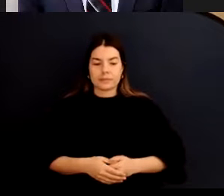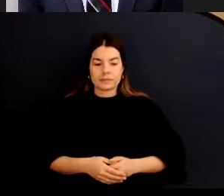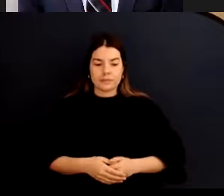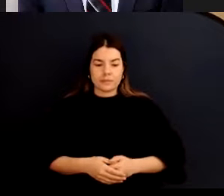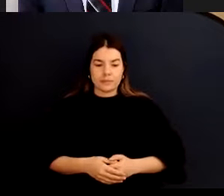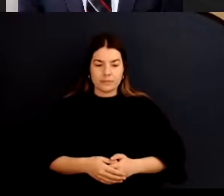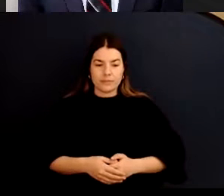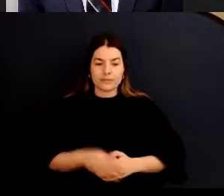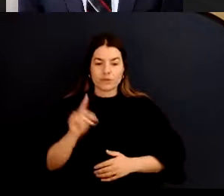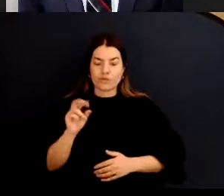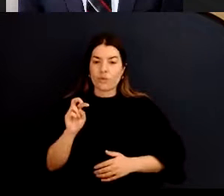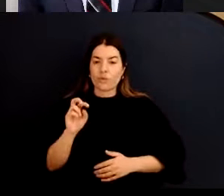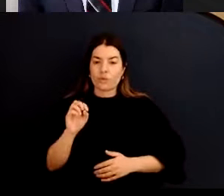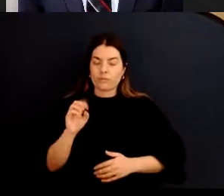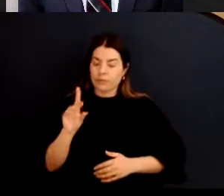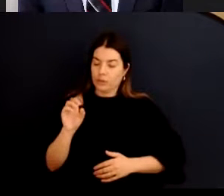is Dory Brown.